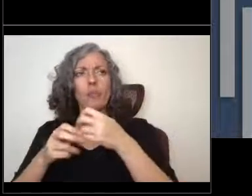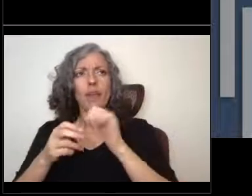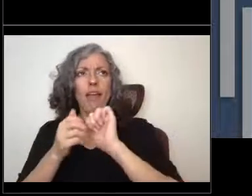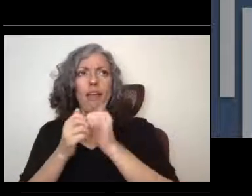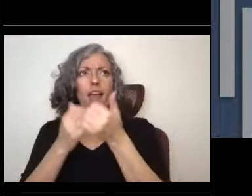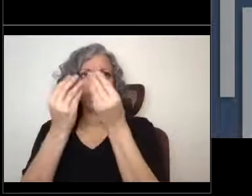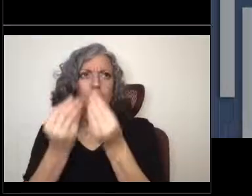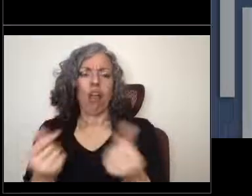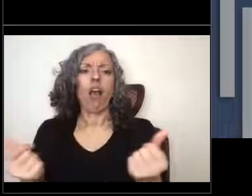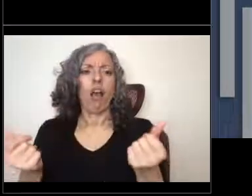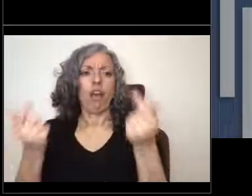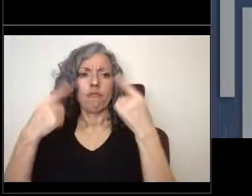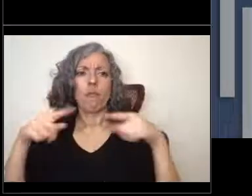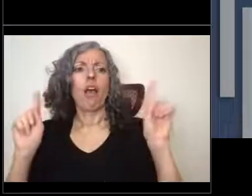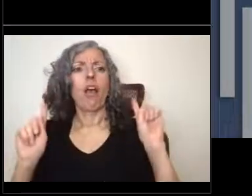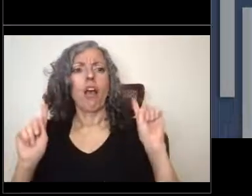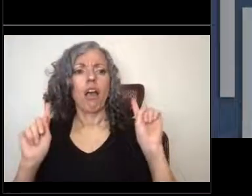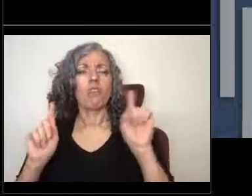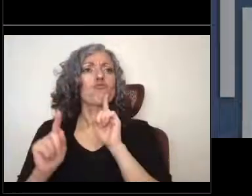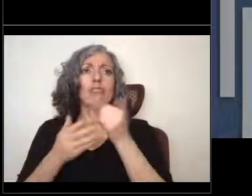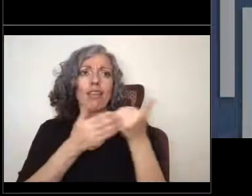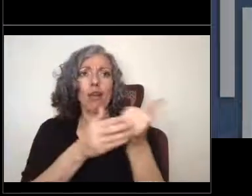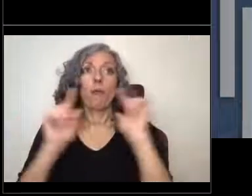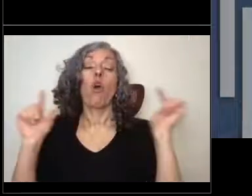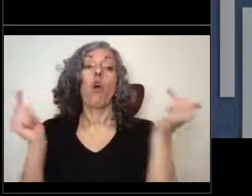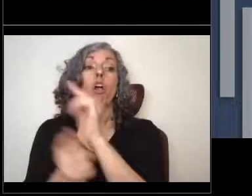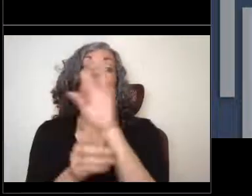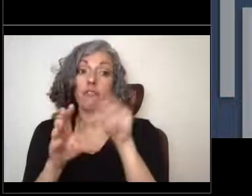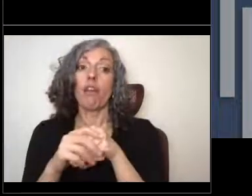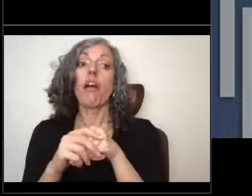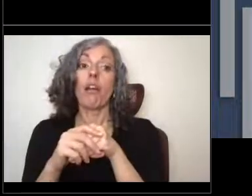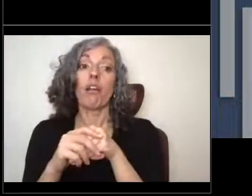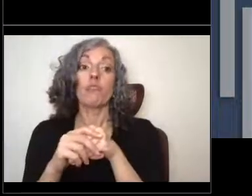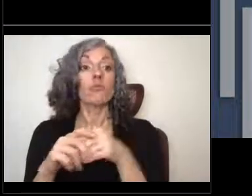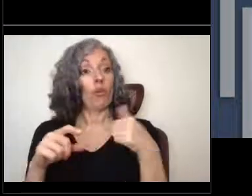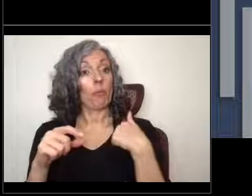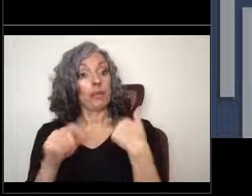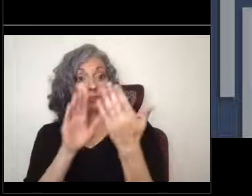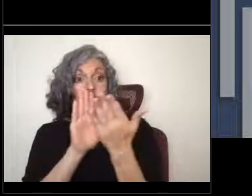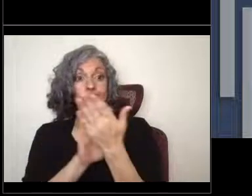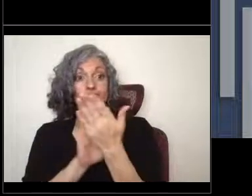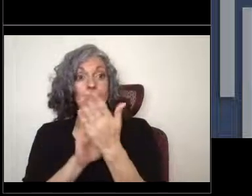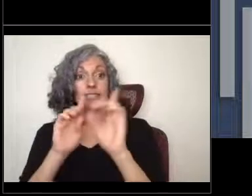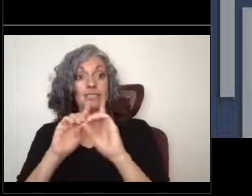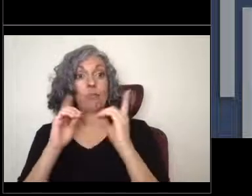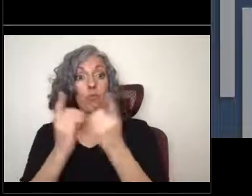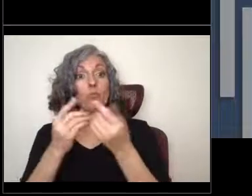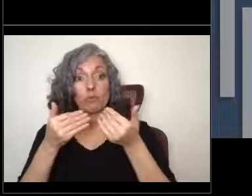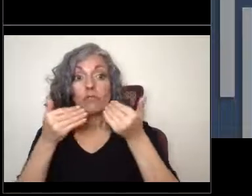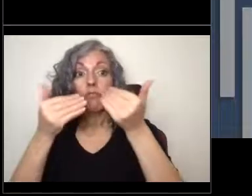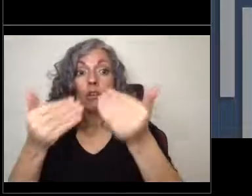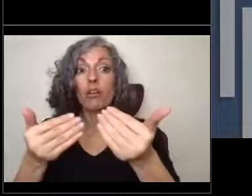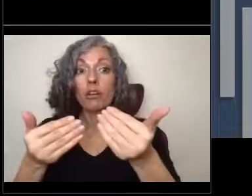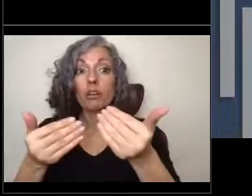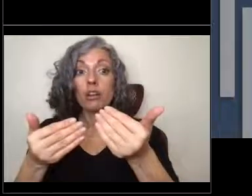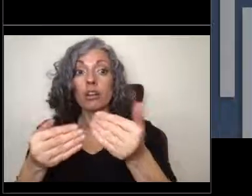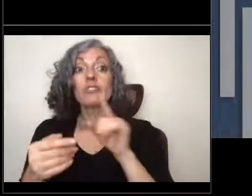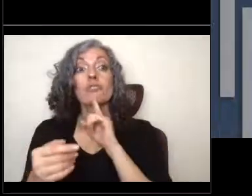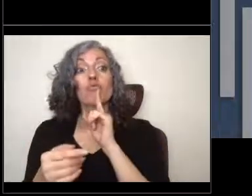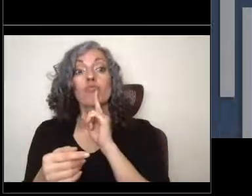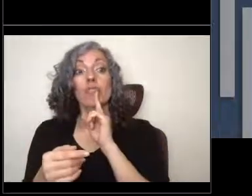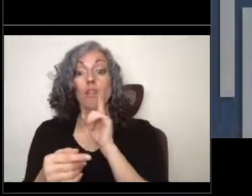really are helping everybody. So I want to commend the department in moving forward in this type of thing, because this is really where